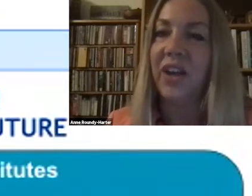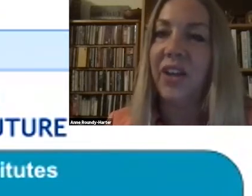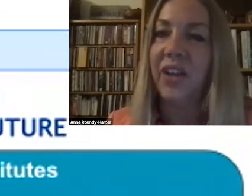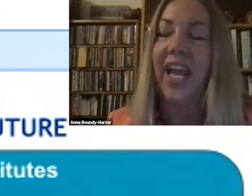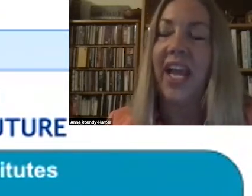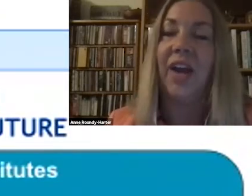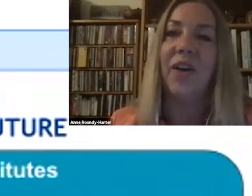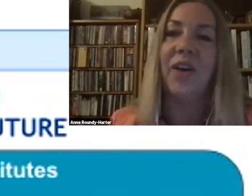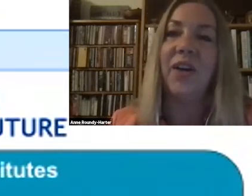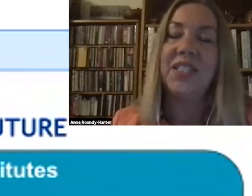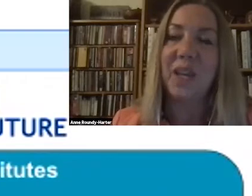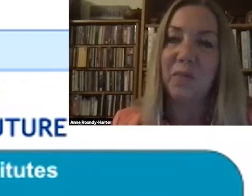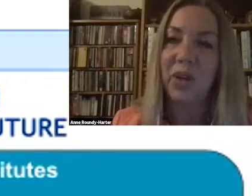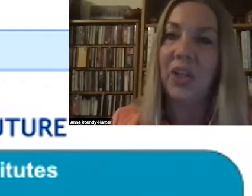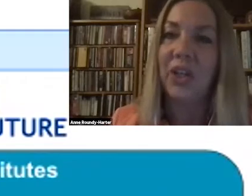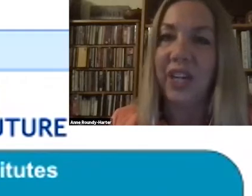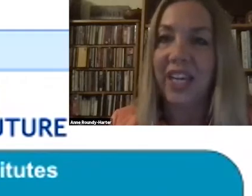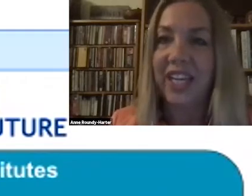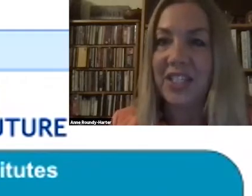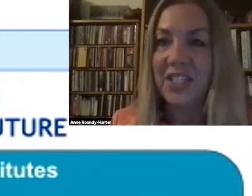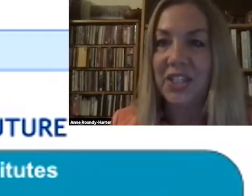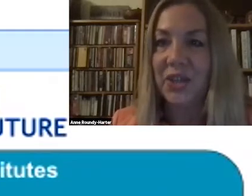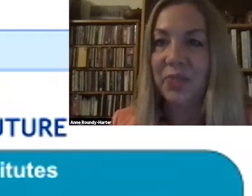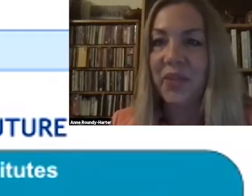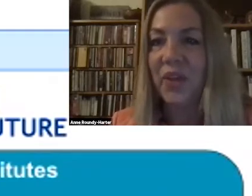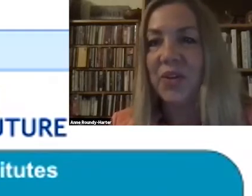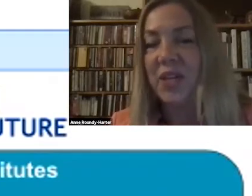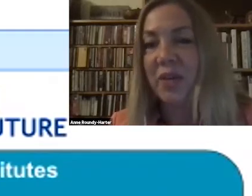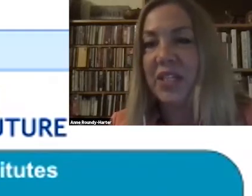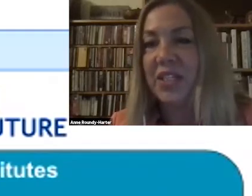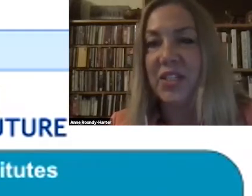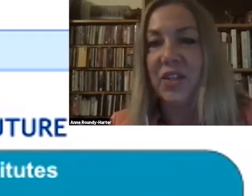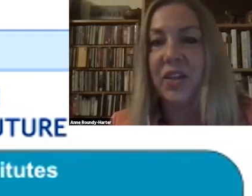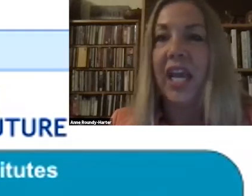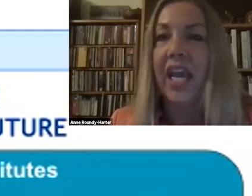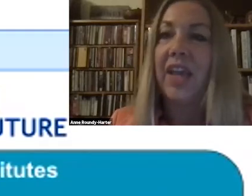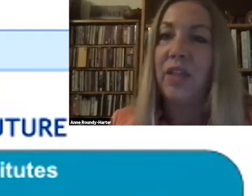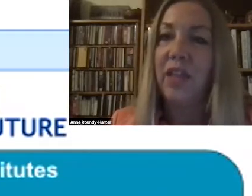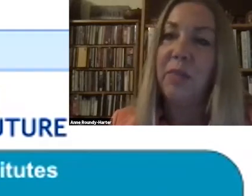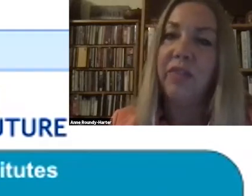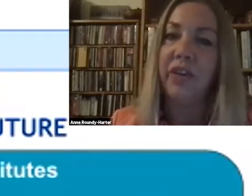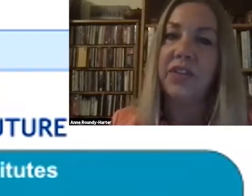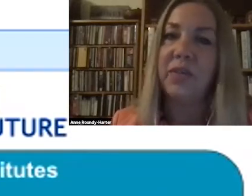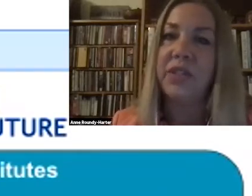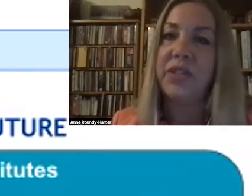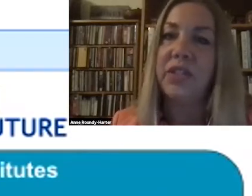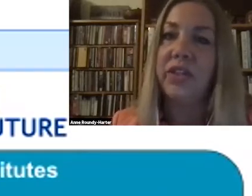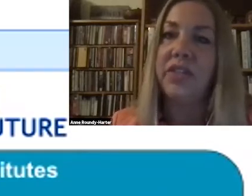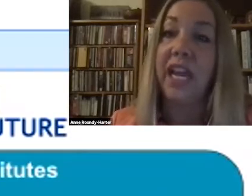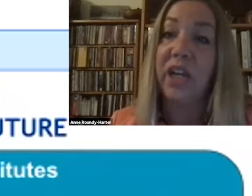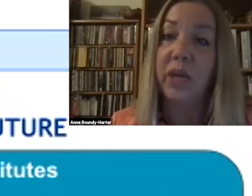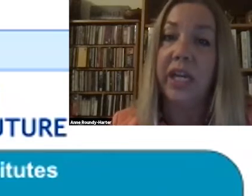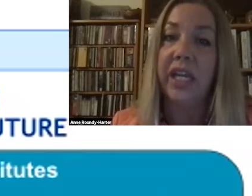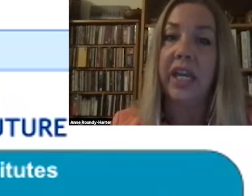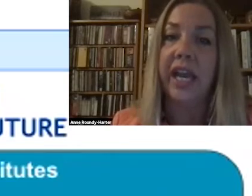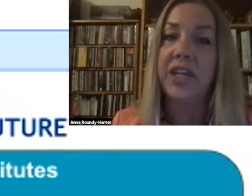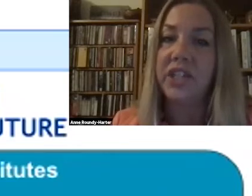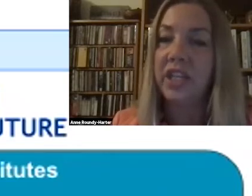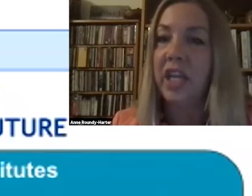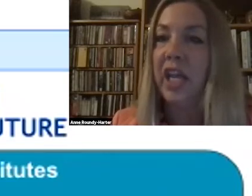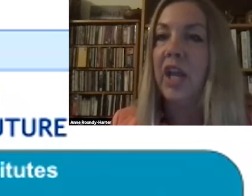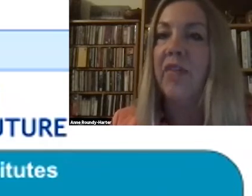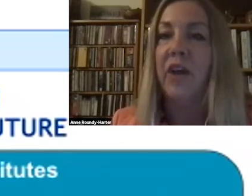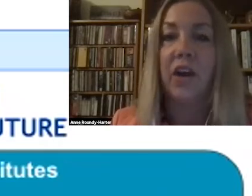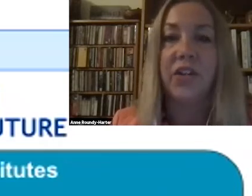what we call our Summer Learning Institute or Summer Institute. And the theme of our Summer Institute is equity in